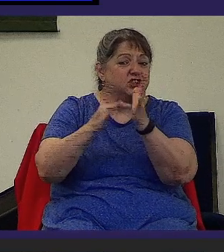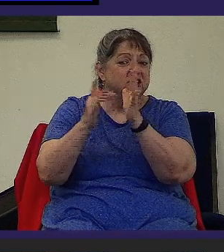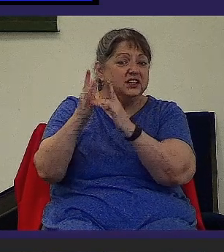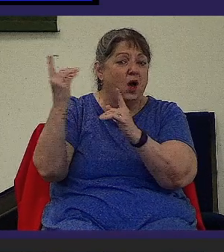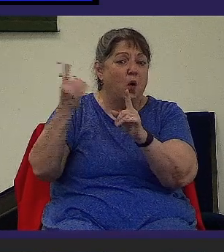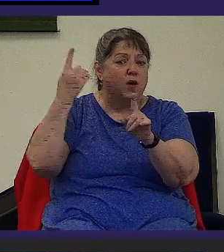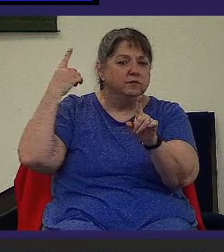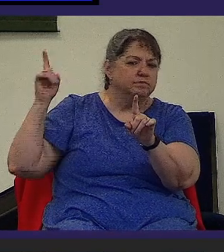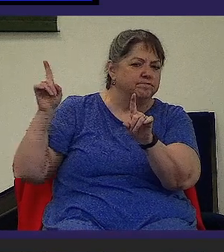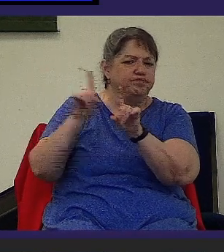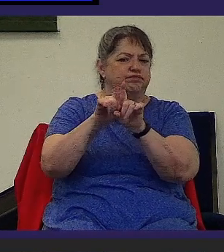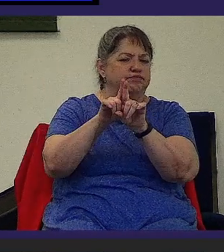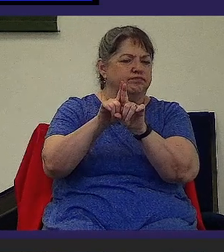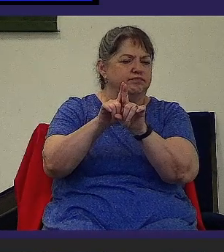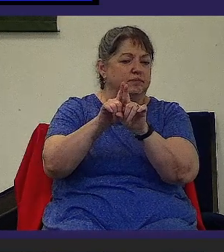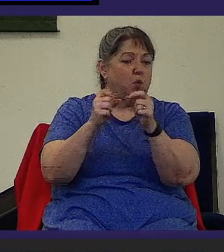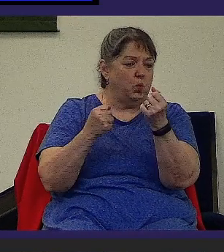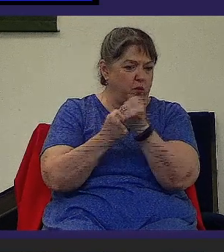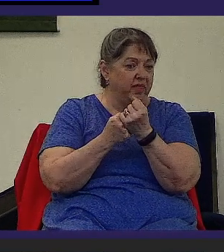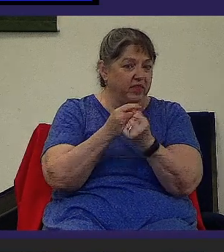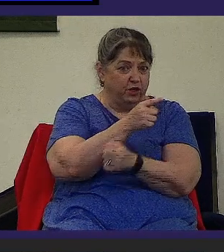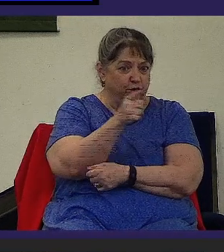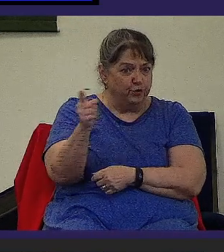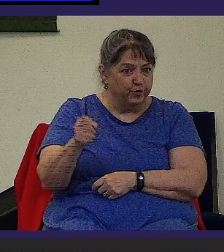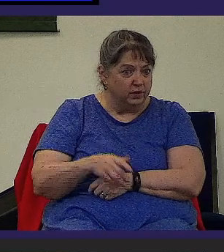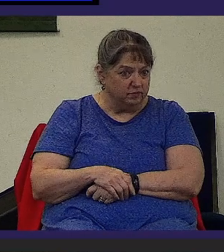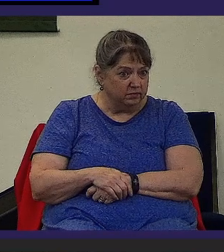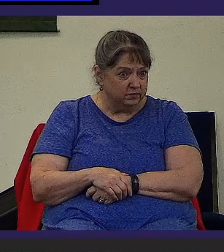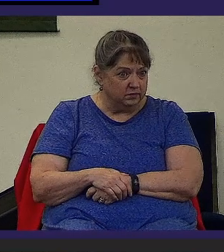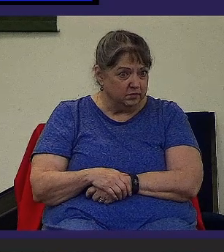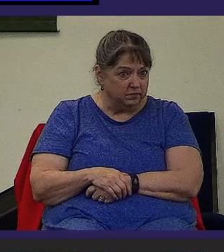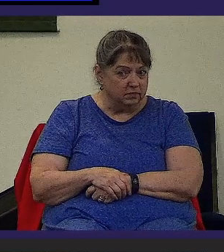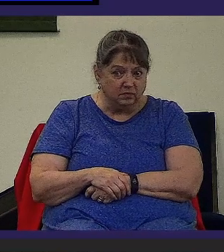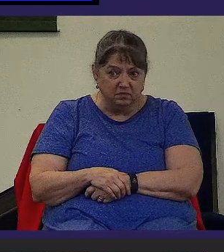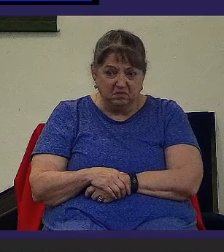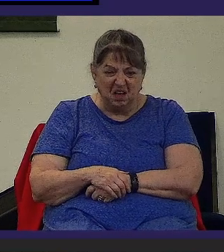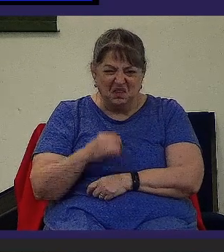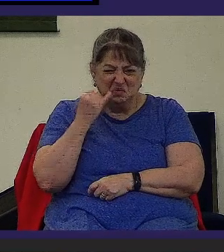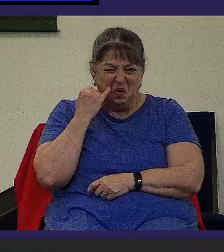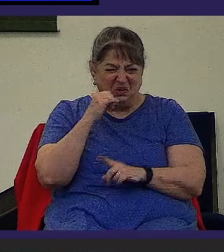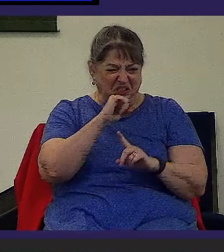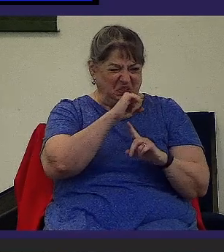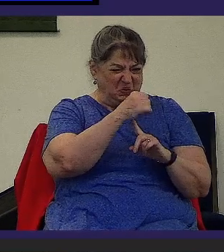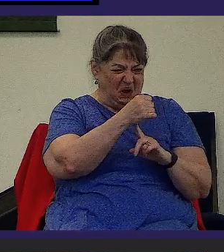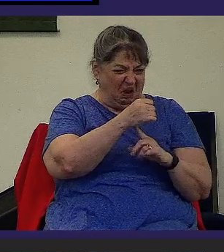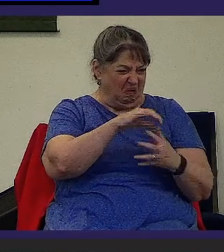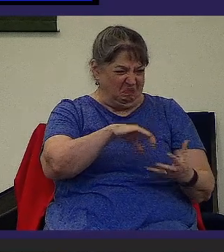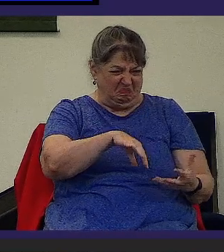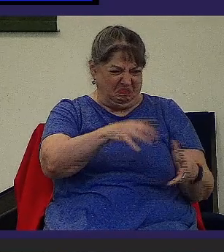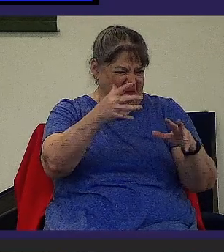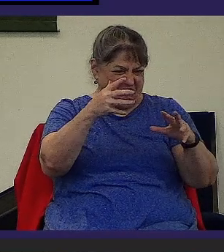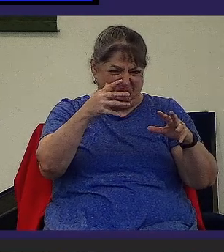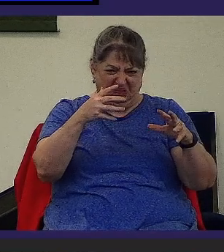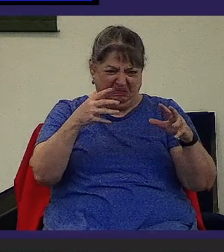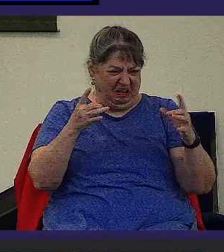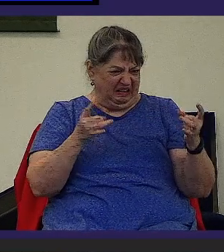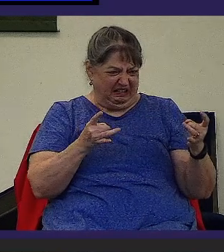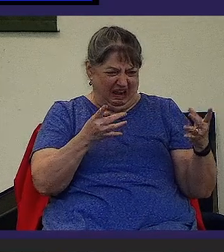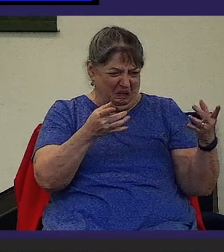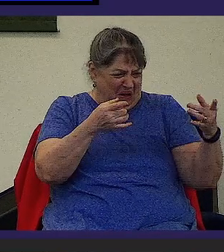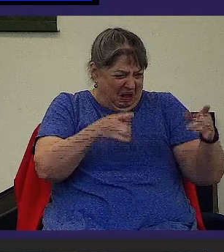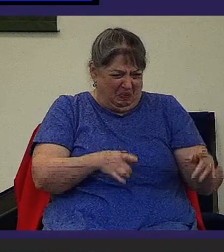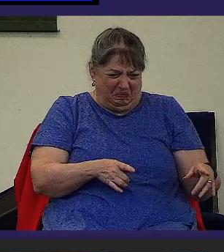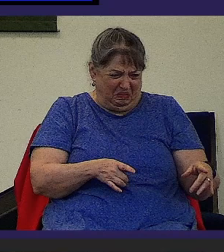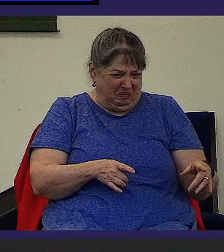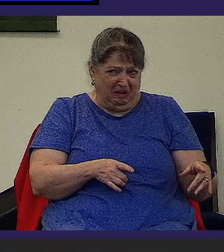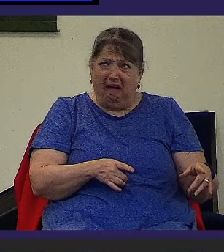was talking about that briefly here is that you know even if it doesn't go the way we want it goes the way he wanted and we're trusting in him